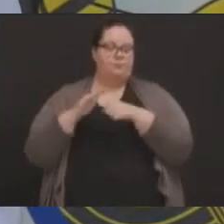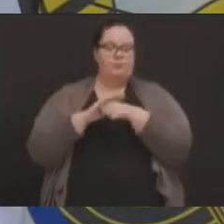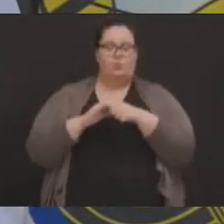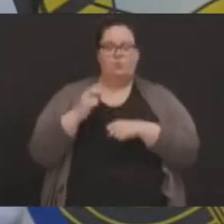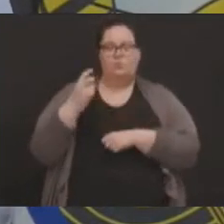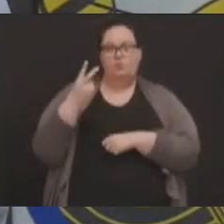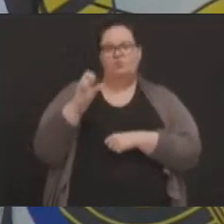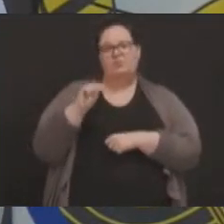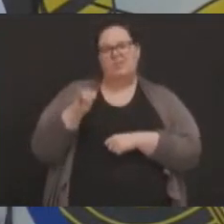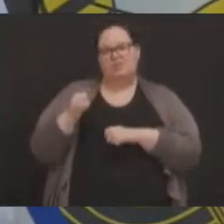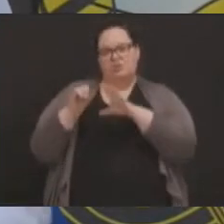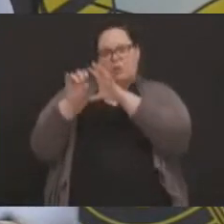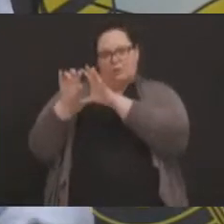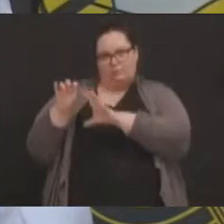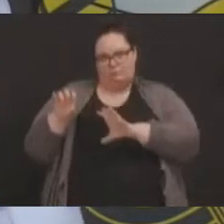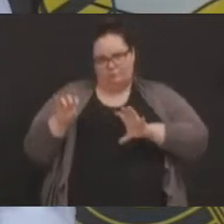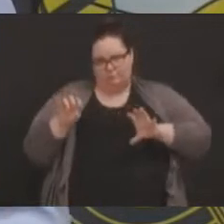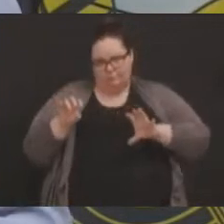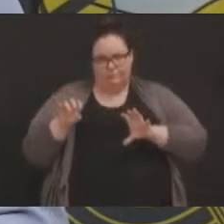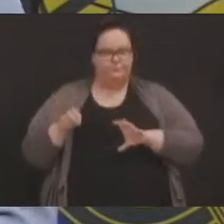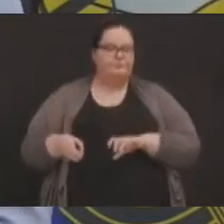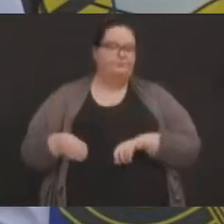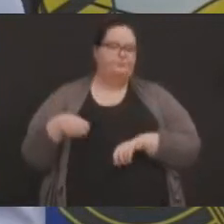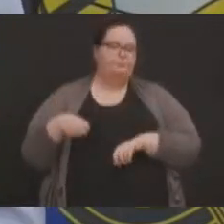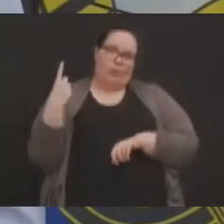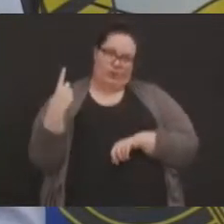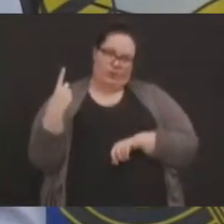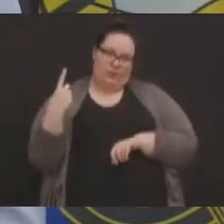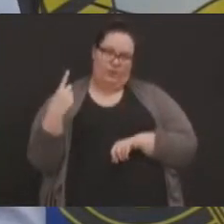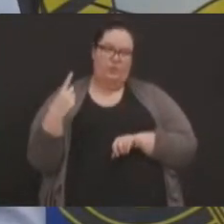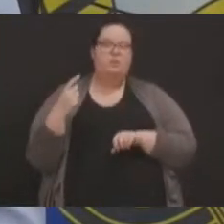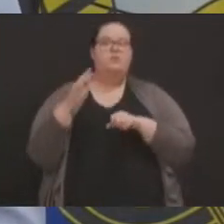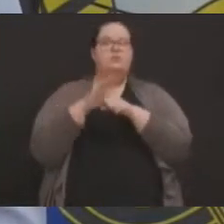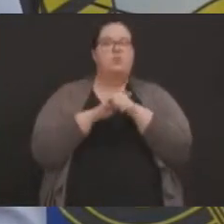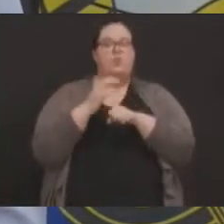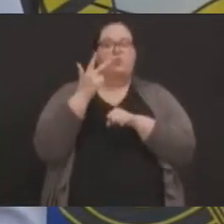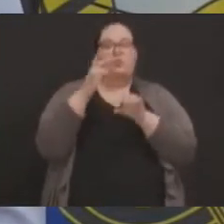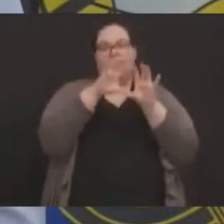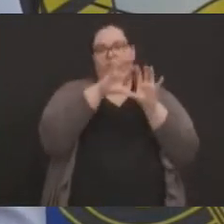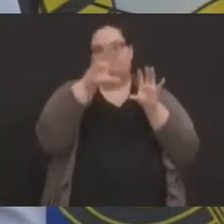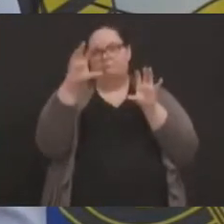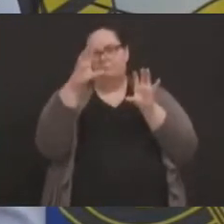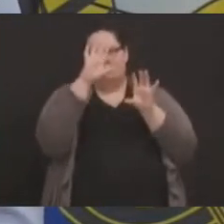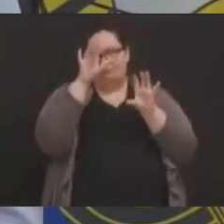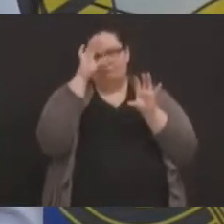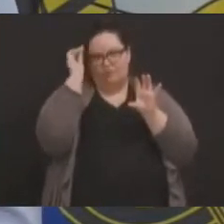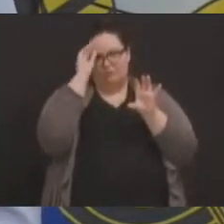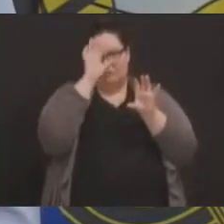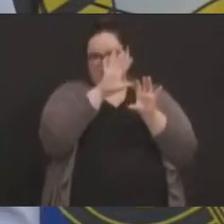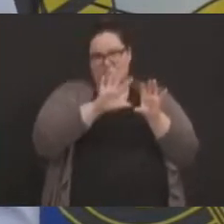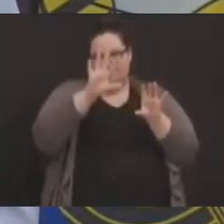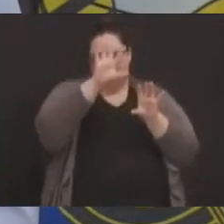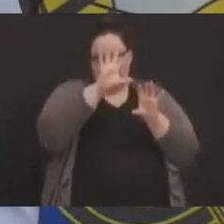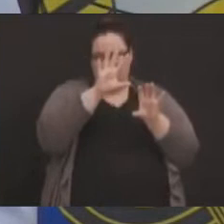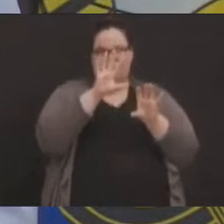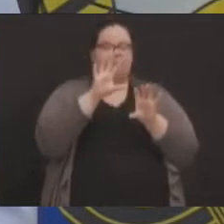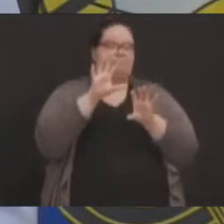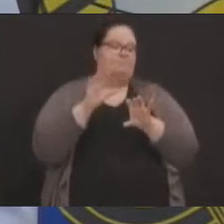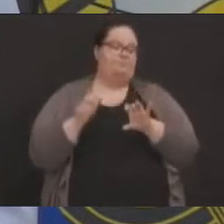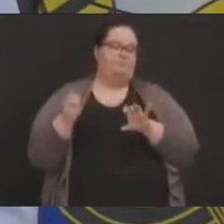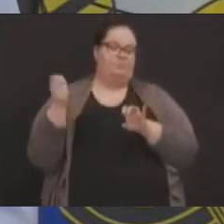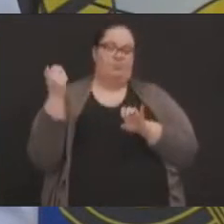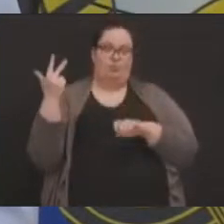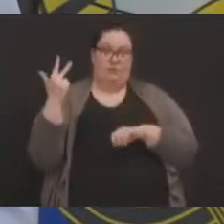John River Valley, there are 3 new cases. In Zone 4, which is the Edmundston-Grand Falls region, there are 19 new cases. All of